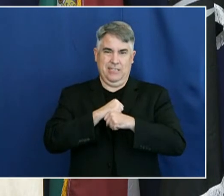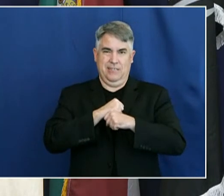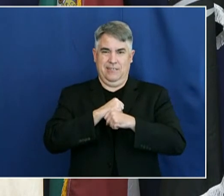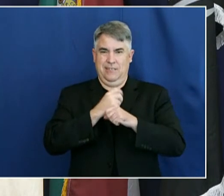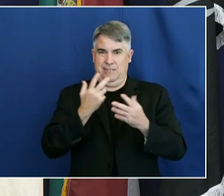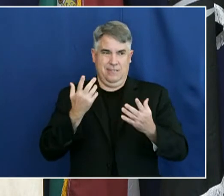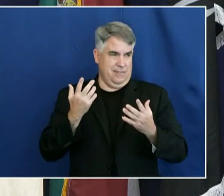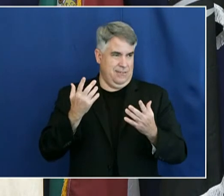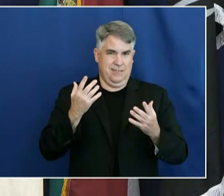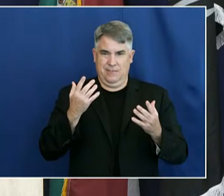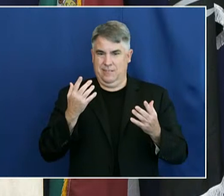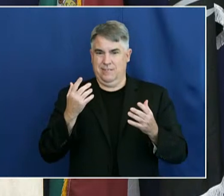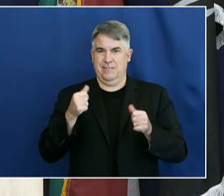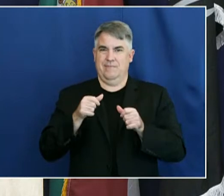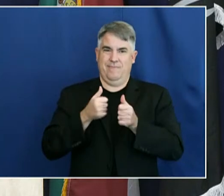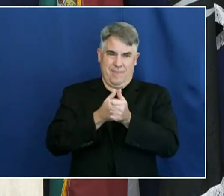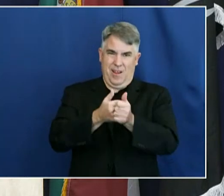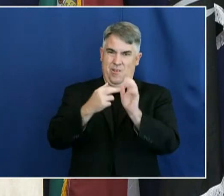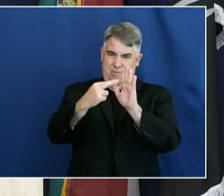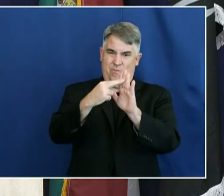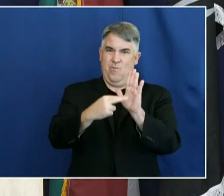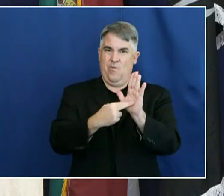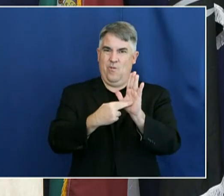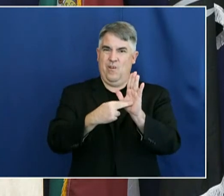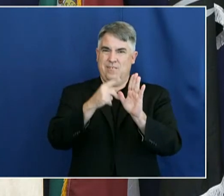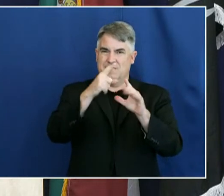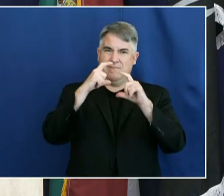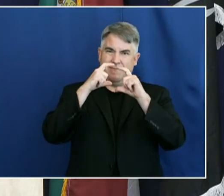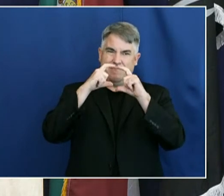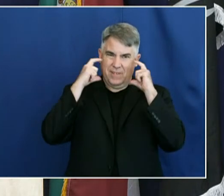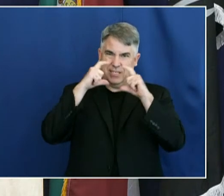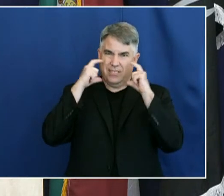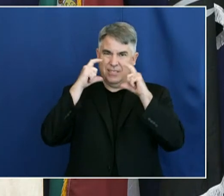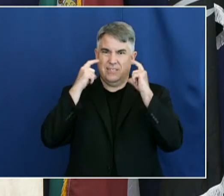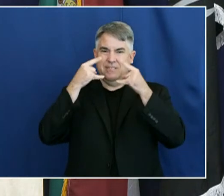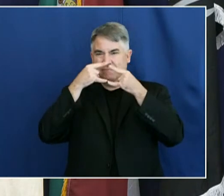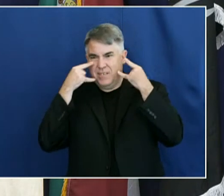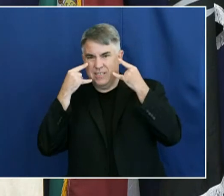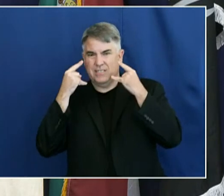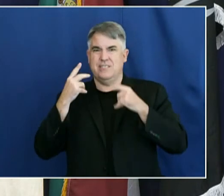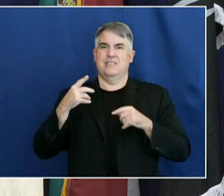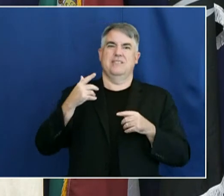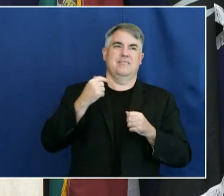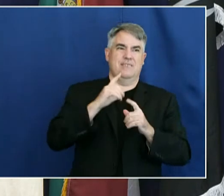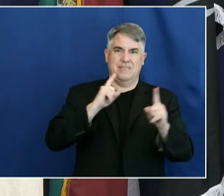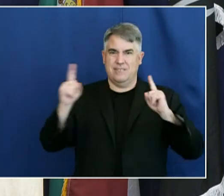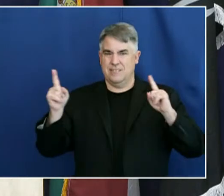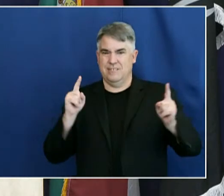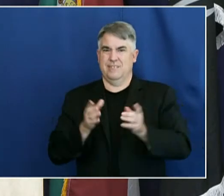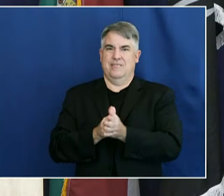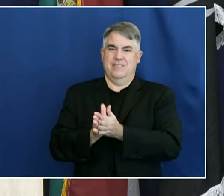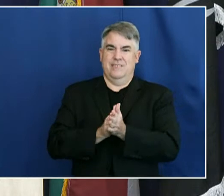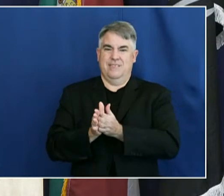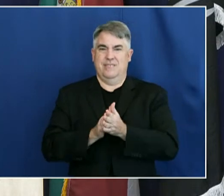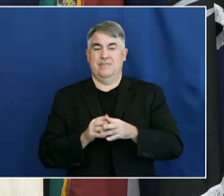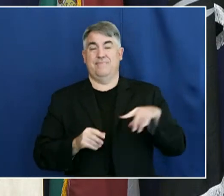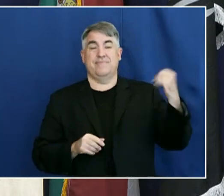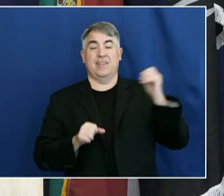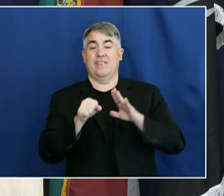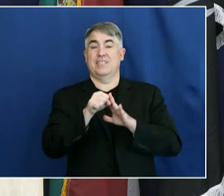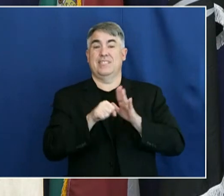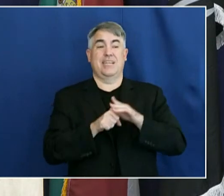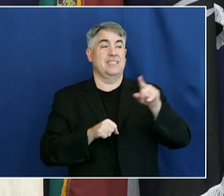direction, we are on a good trajectory. We are seeing other areas of the United States, other countries around the world that are having significant increases. We have